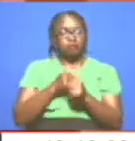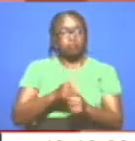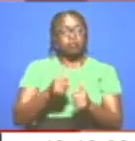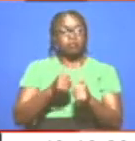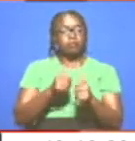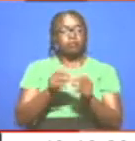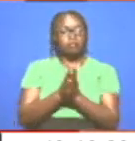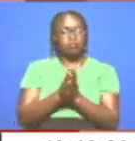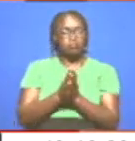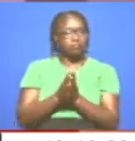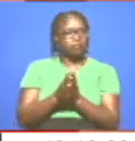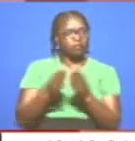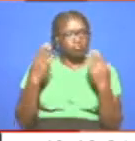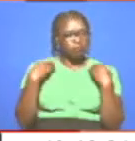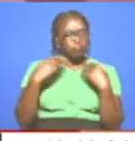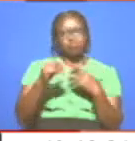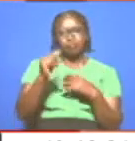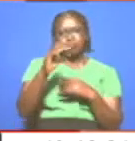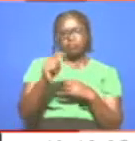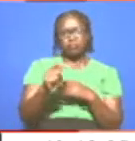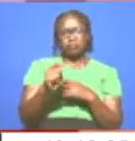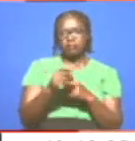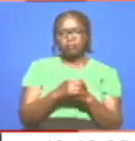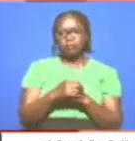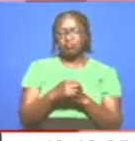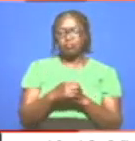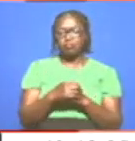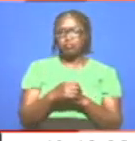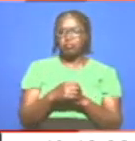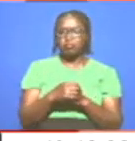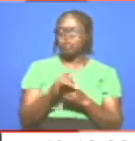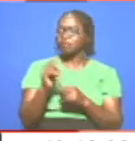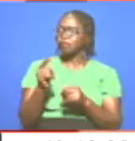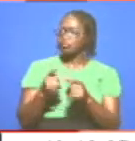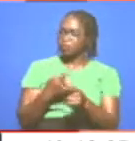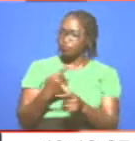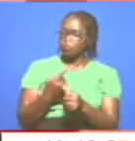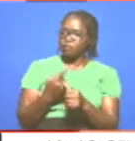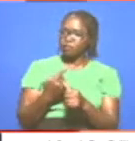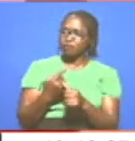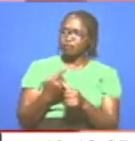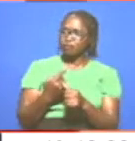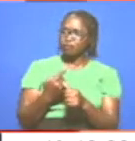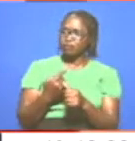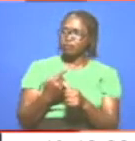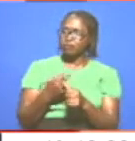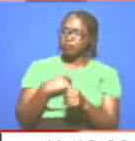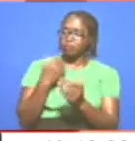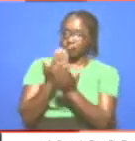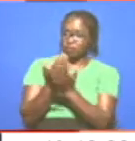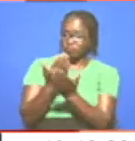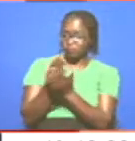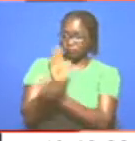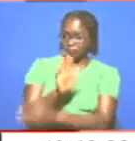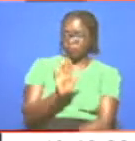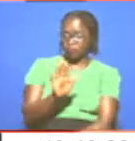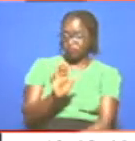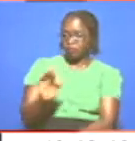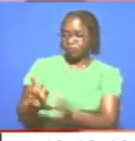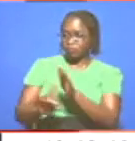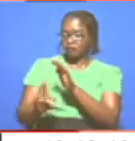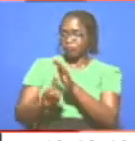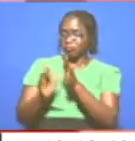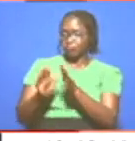know, leverage on that? If I may just say a little bit on that. First, I said that, and my plea would be to the Minister Amina